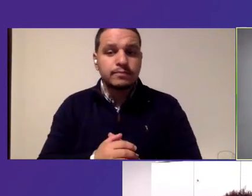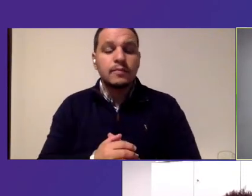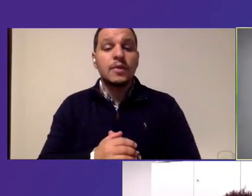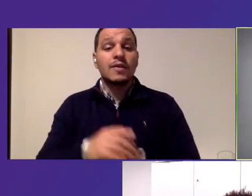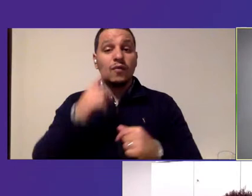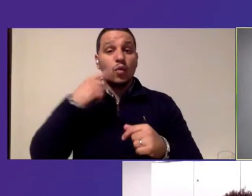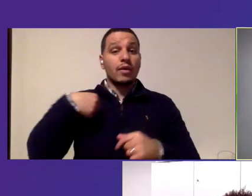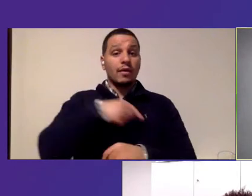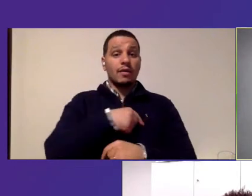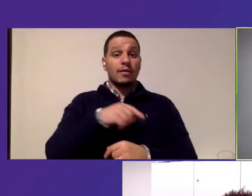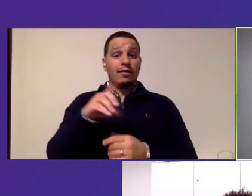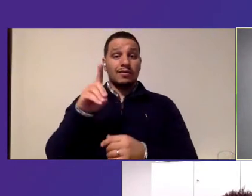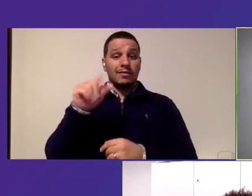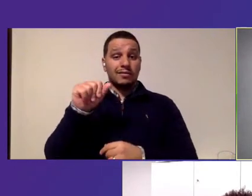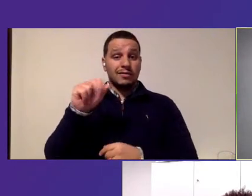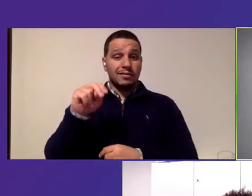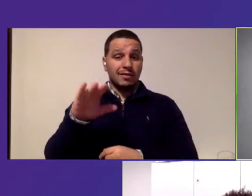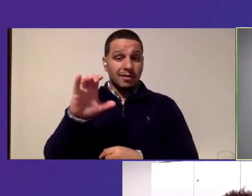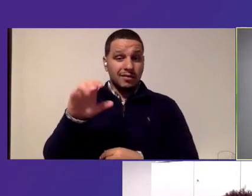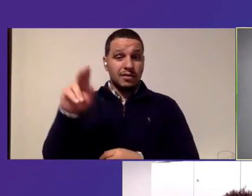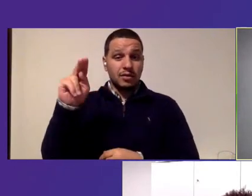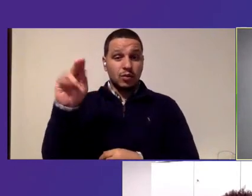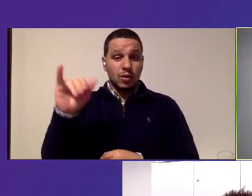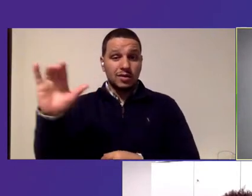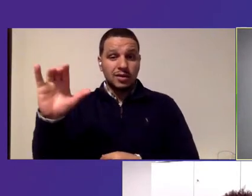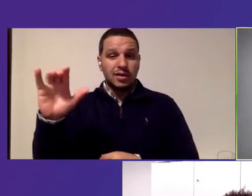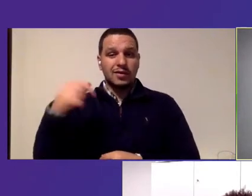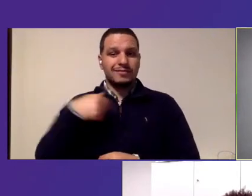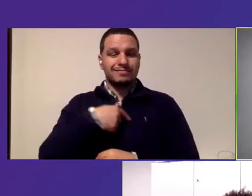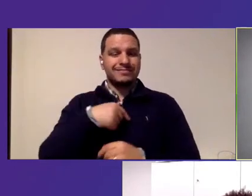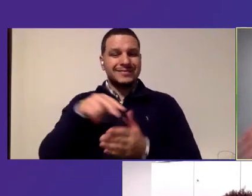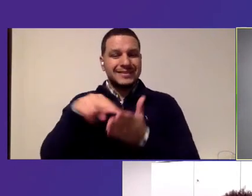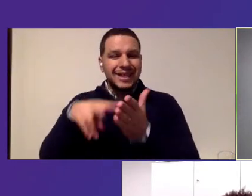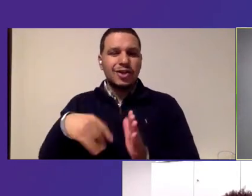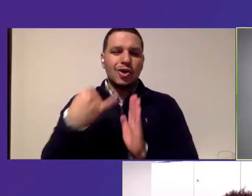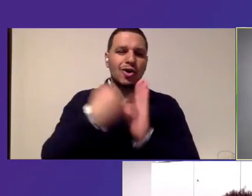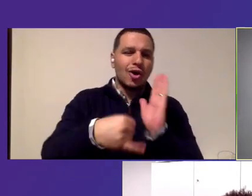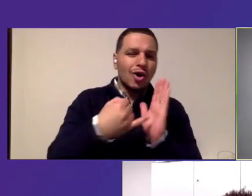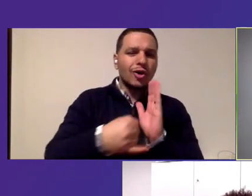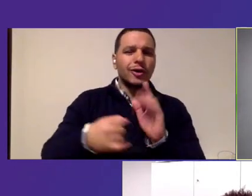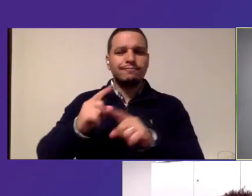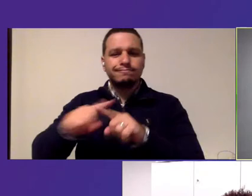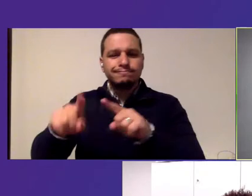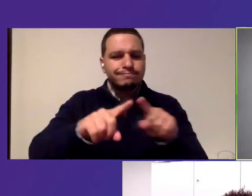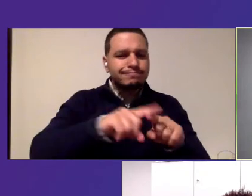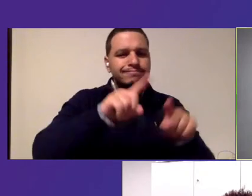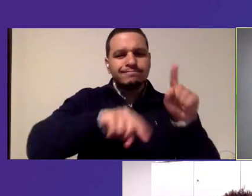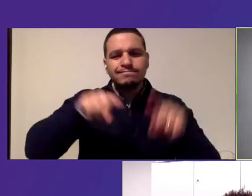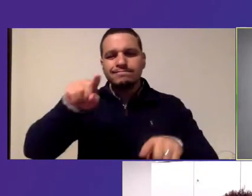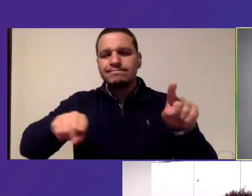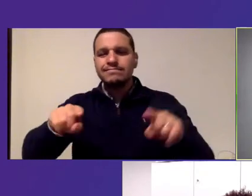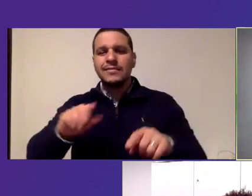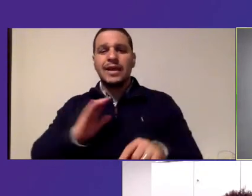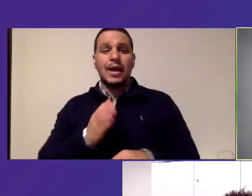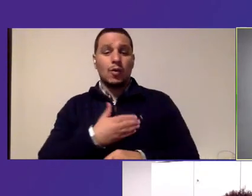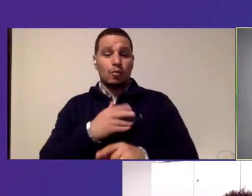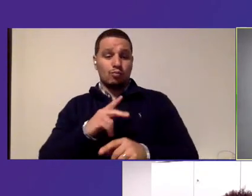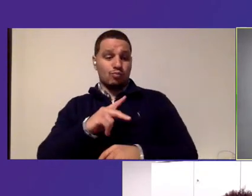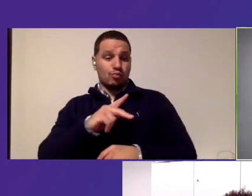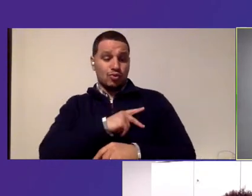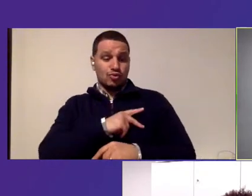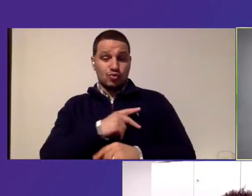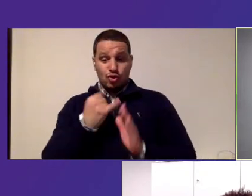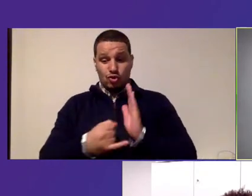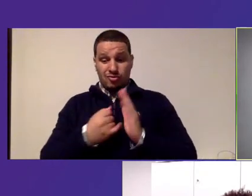Dance NYC, as a collective of individual dance workers and artists and organizers whose personal and artistic lives